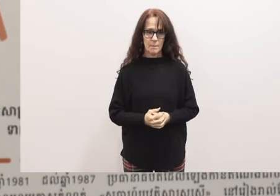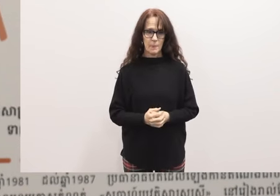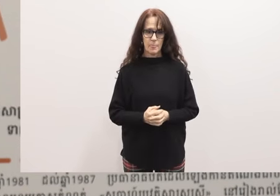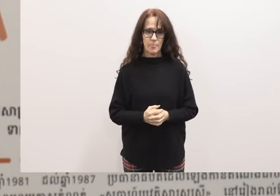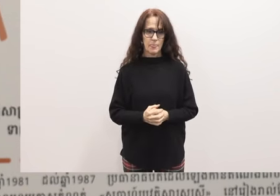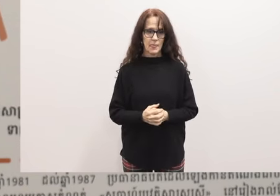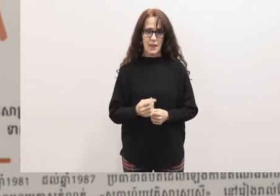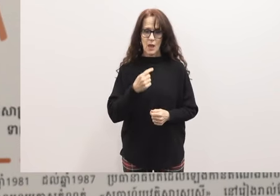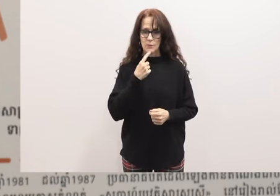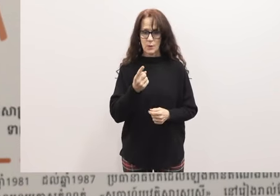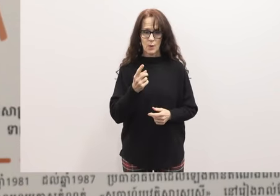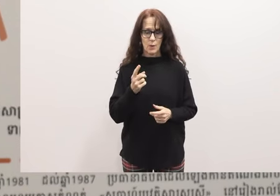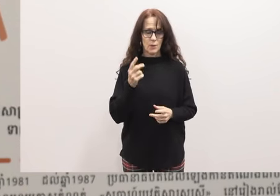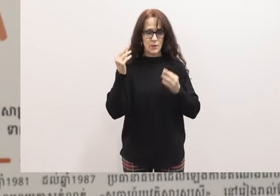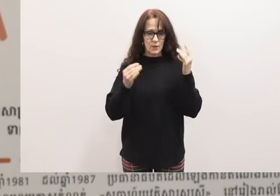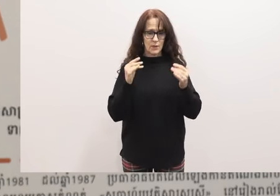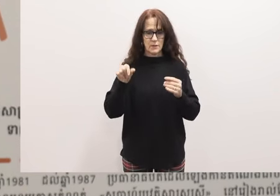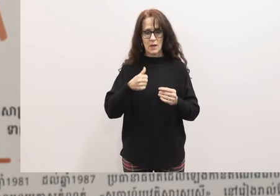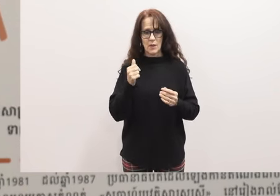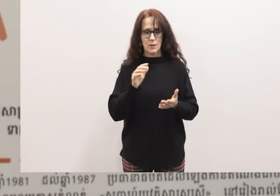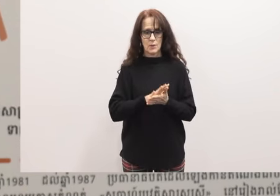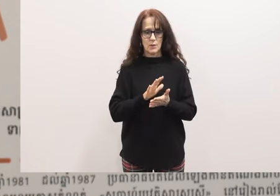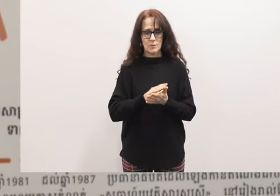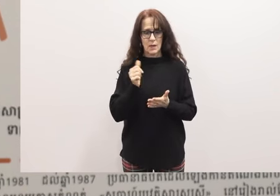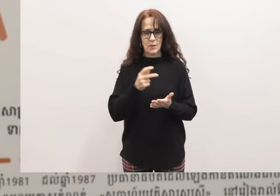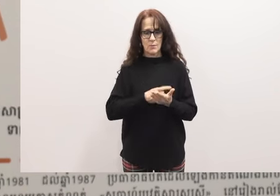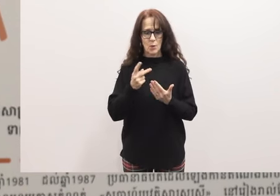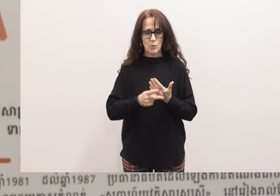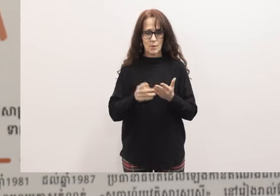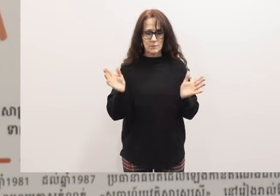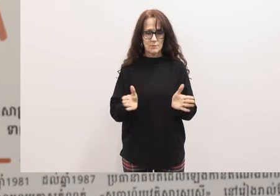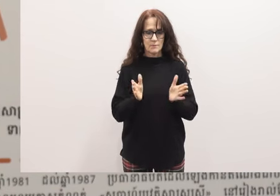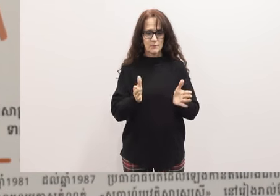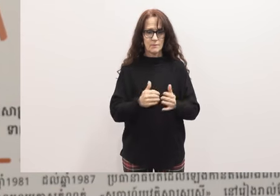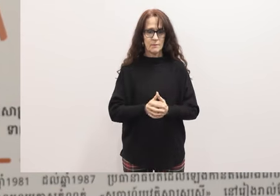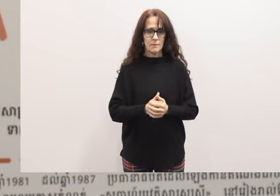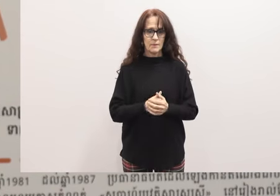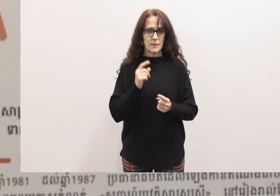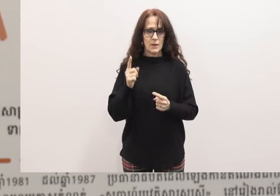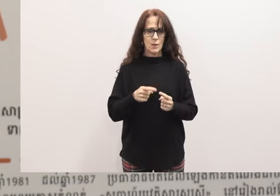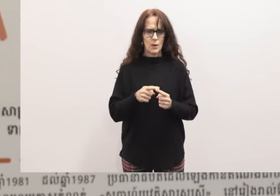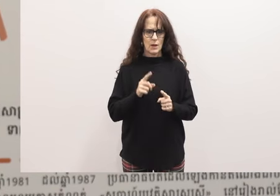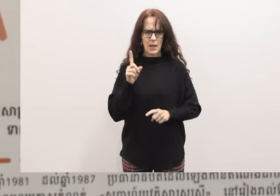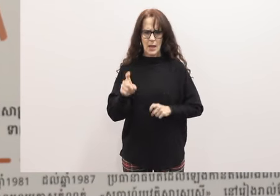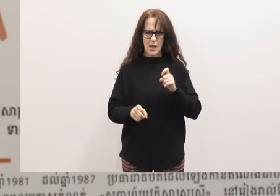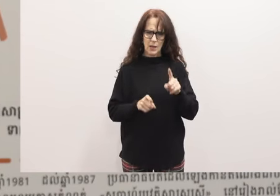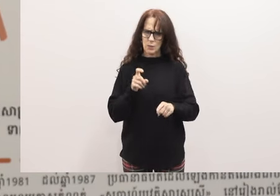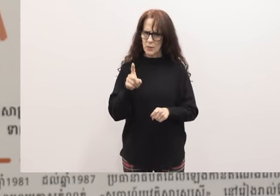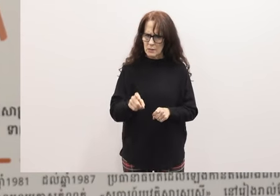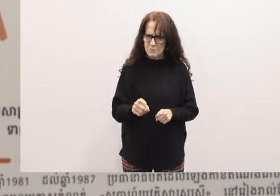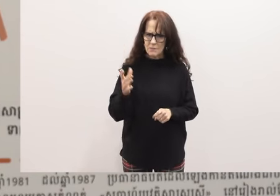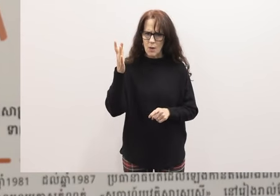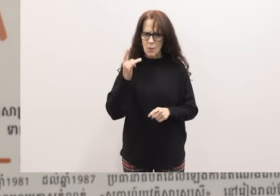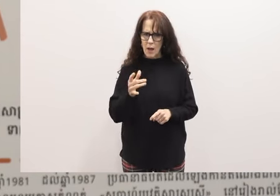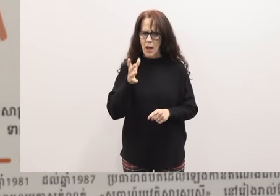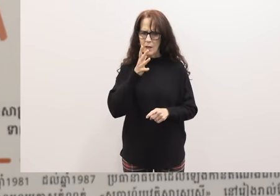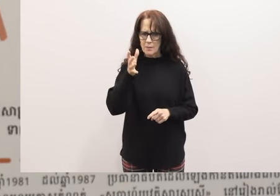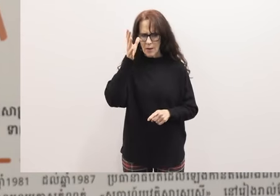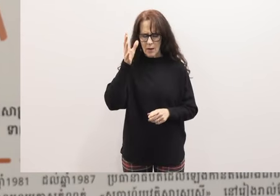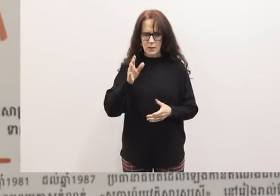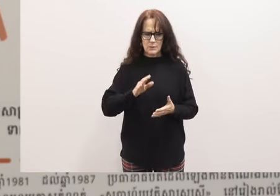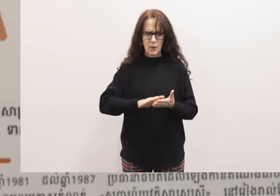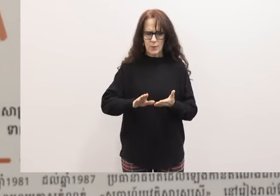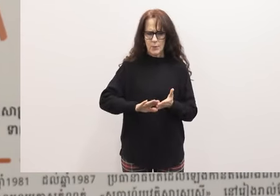I was told to consider applying to other schools and to other programs, and when I questioned why parents were being discouraged